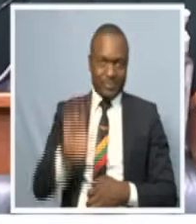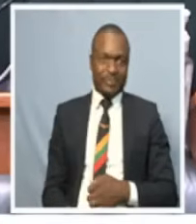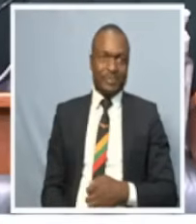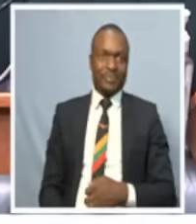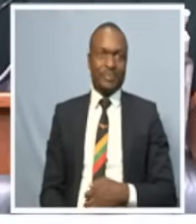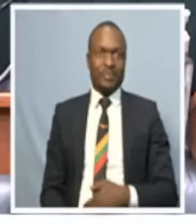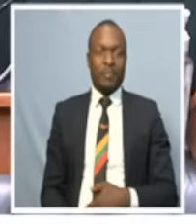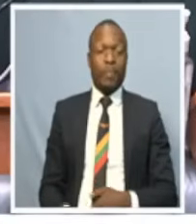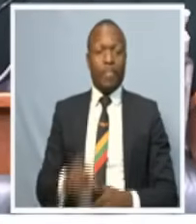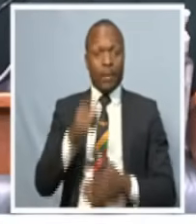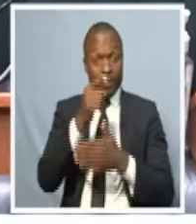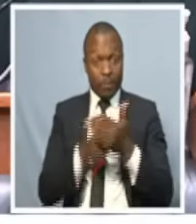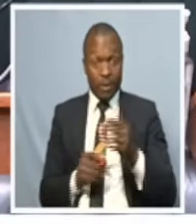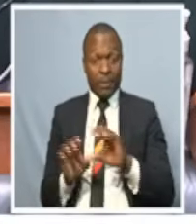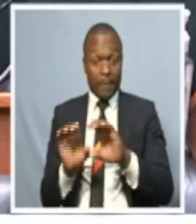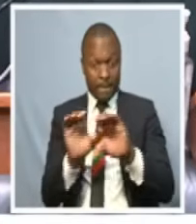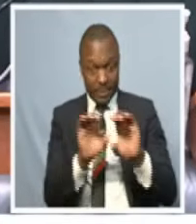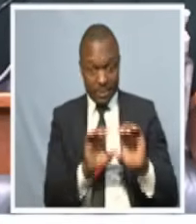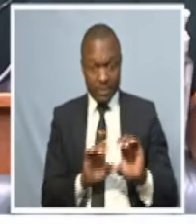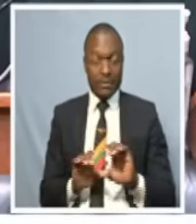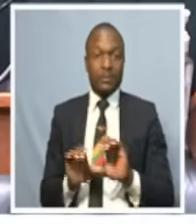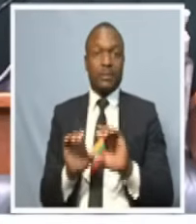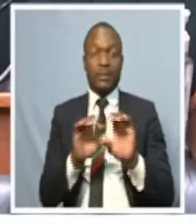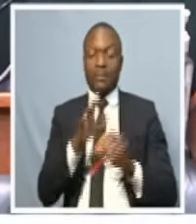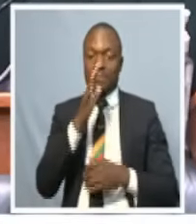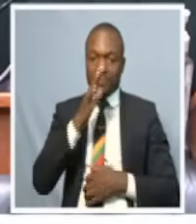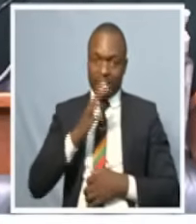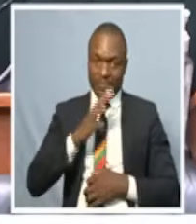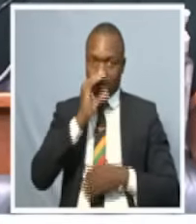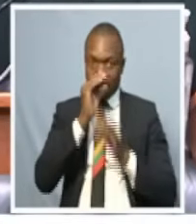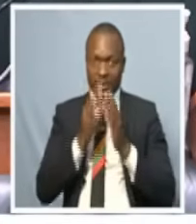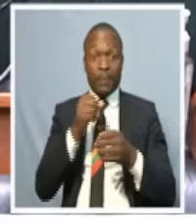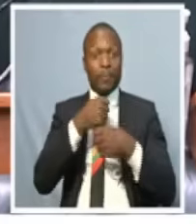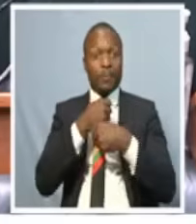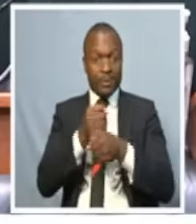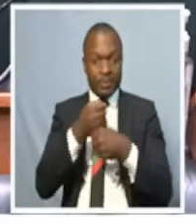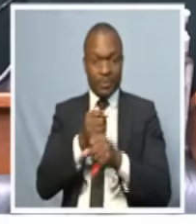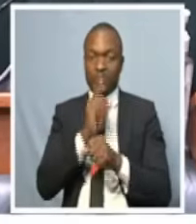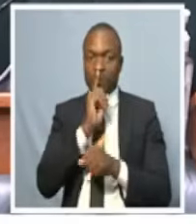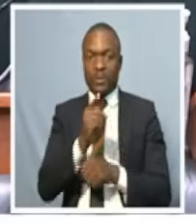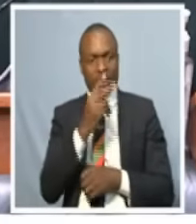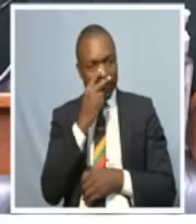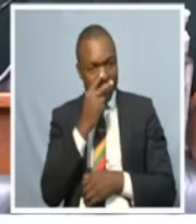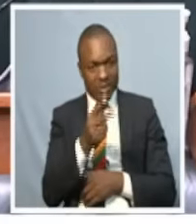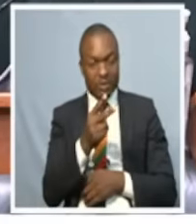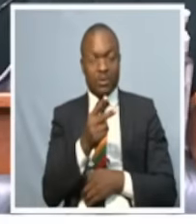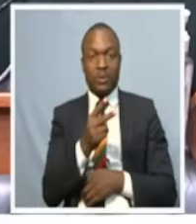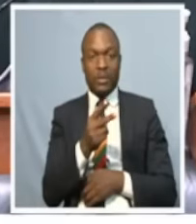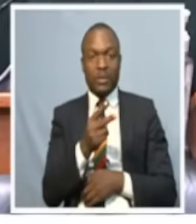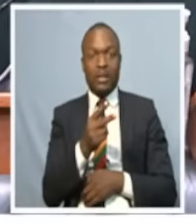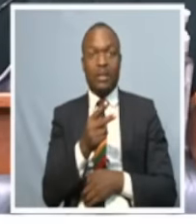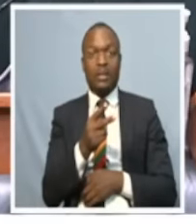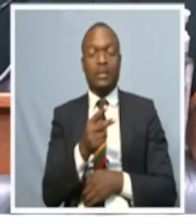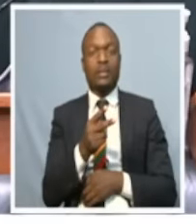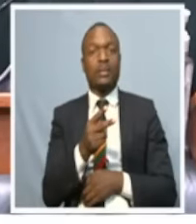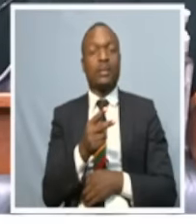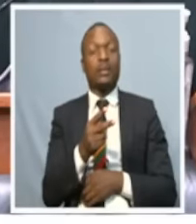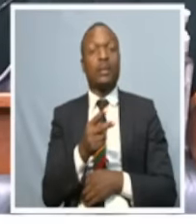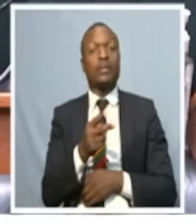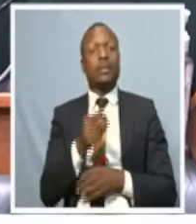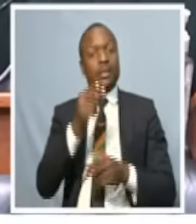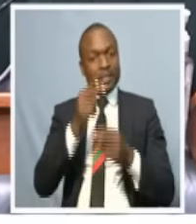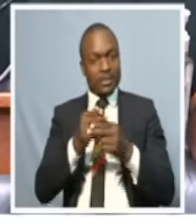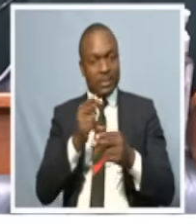Bill. So what we are doing, board Madam Speaker, and is to ensure in the that sense that we there is look at the benefit database from it, and we are see those